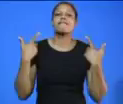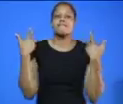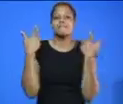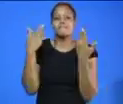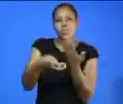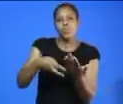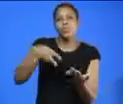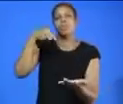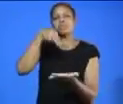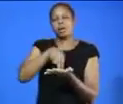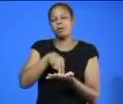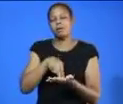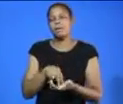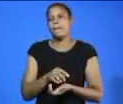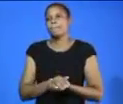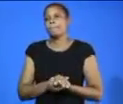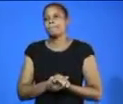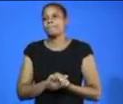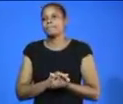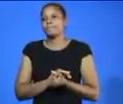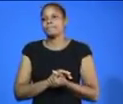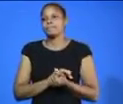live.